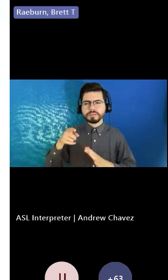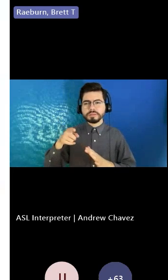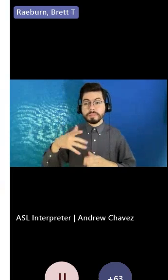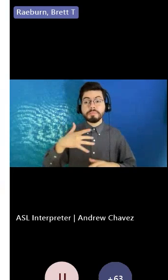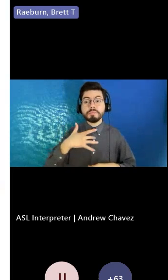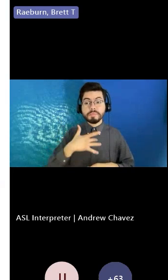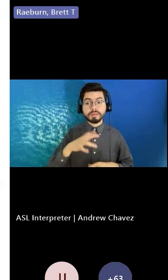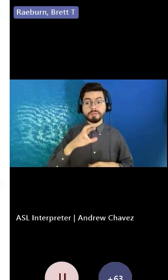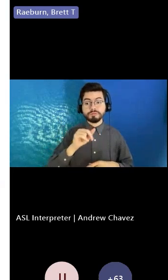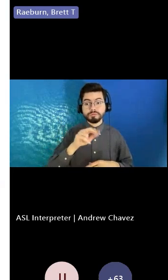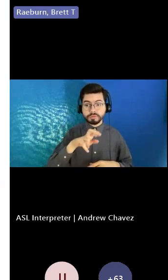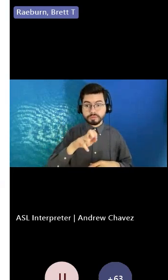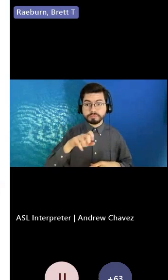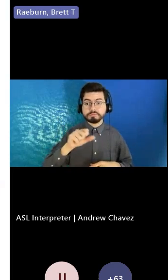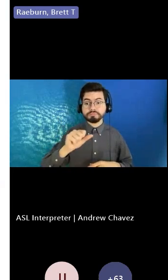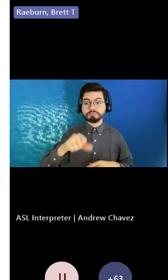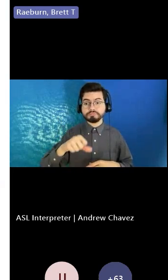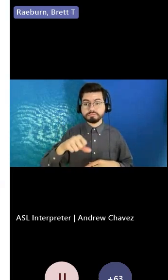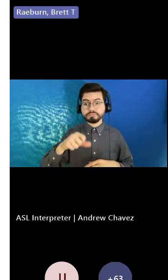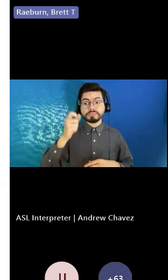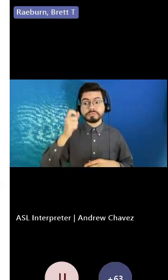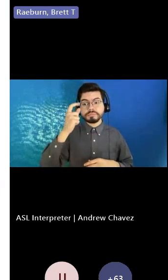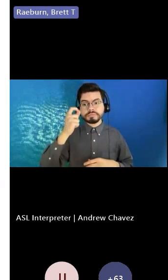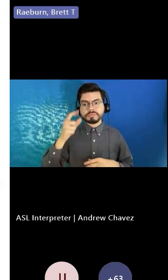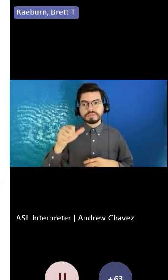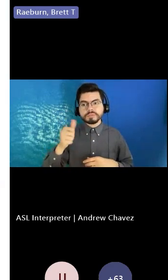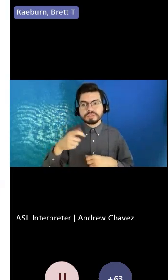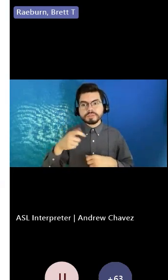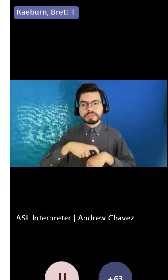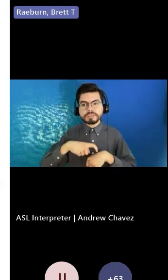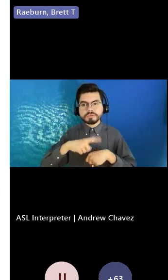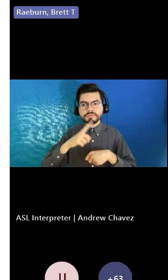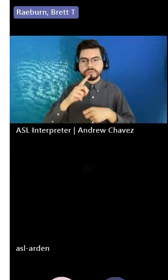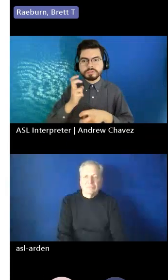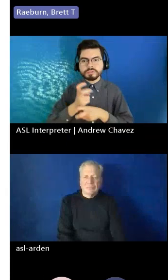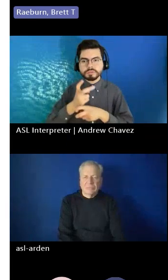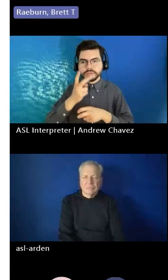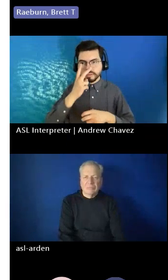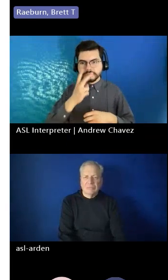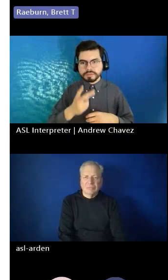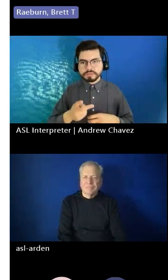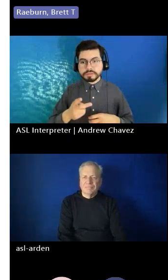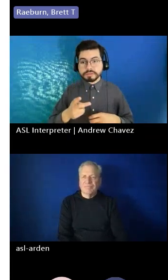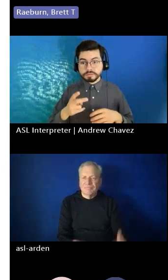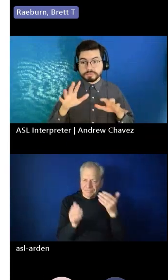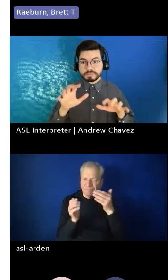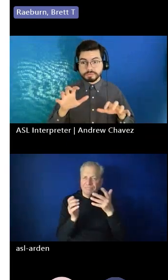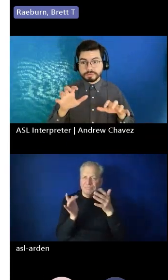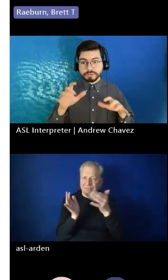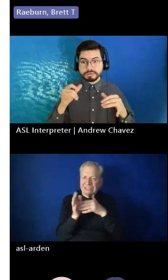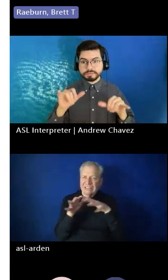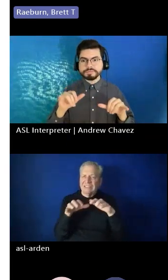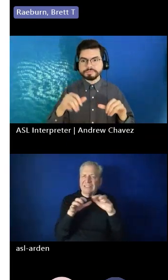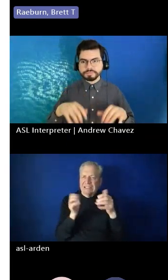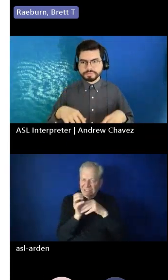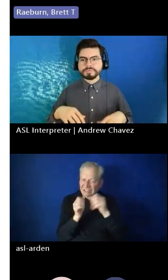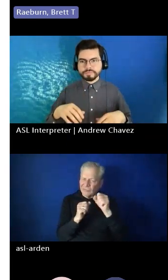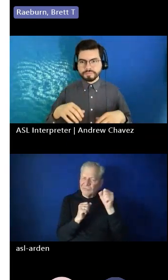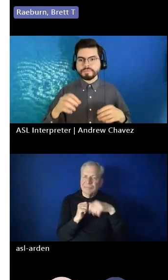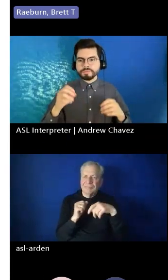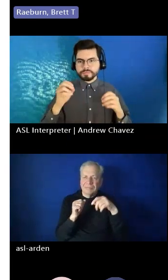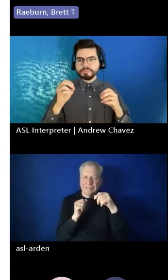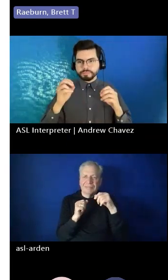another case, they just are really hard to see and you need a good year. So last year we got a ton of rain. And because of